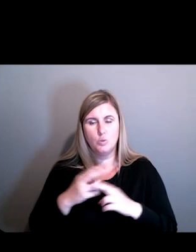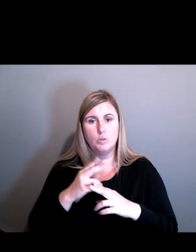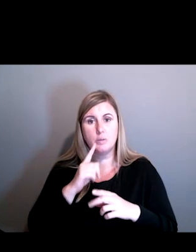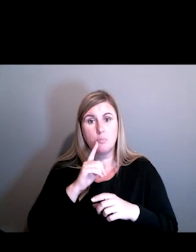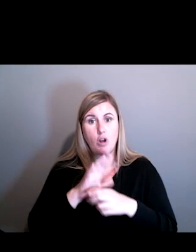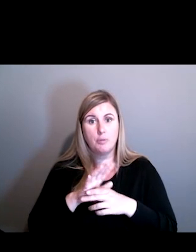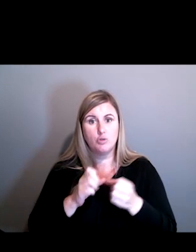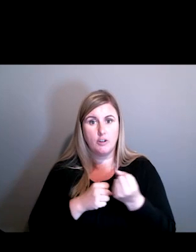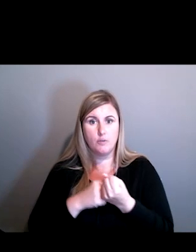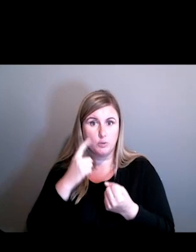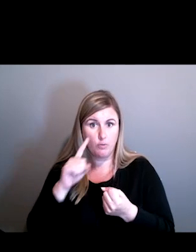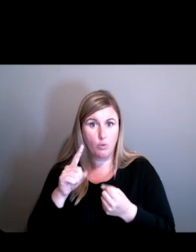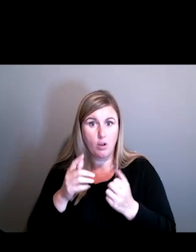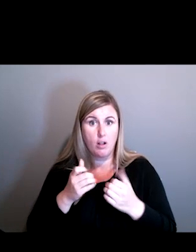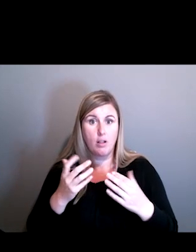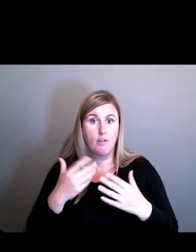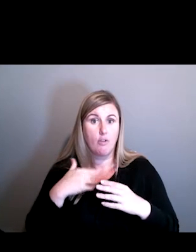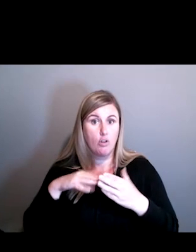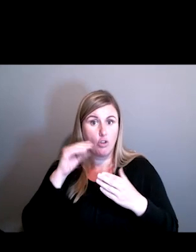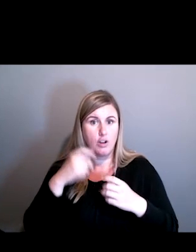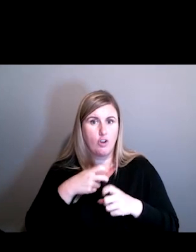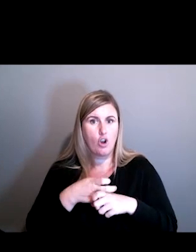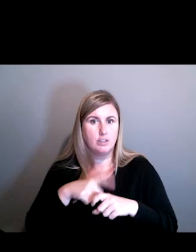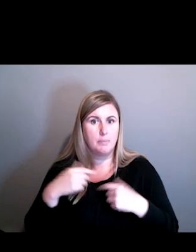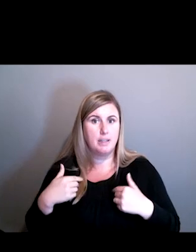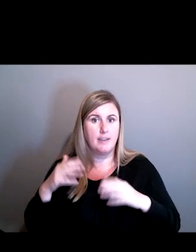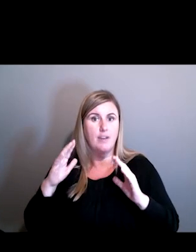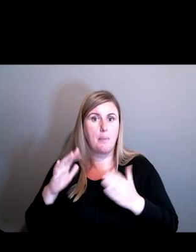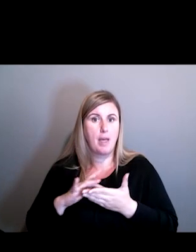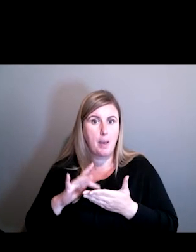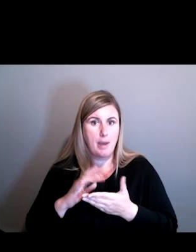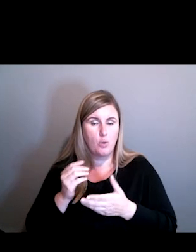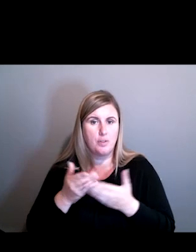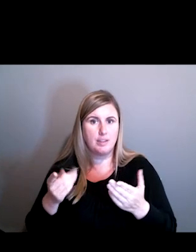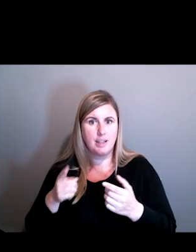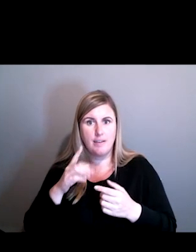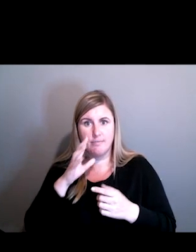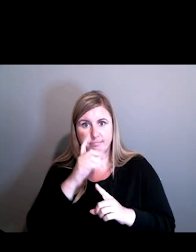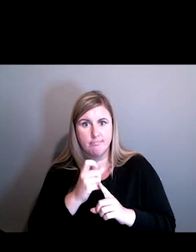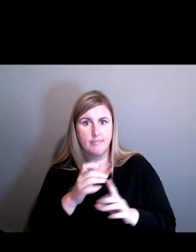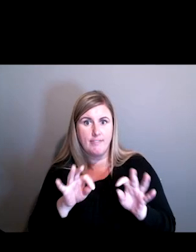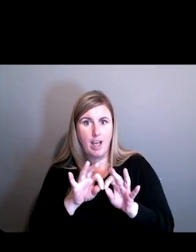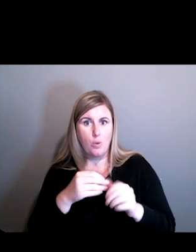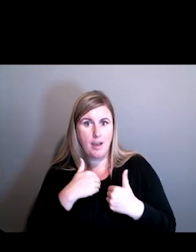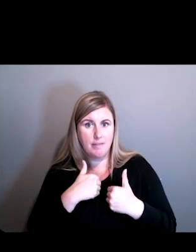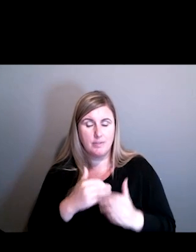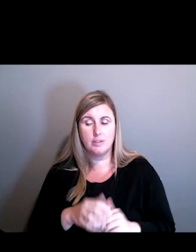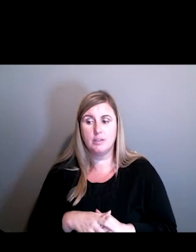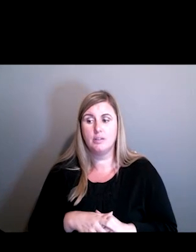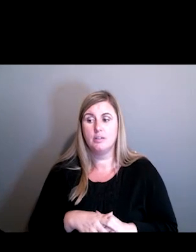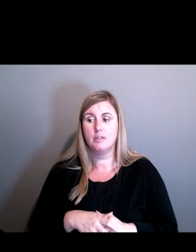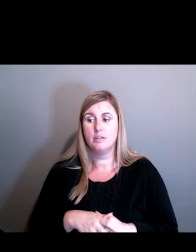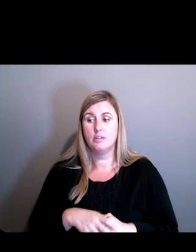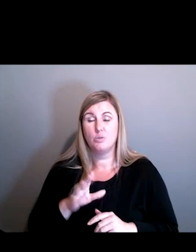promise reinforcer for. A lot of our learners have a hard time giving up that iPad or those things that they find valuable. And so what do we want to do? We